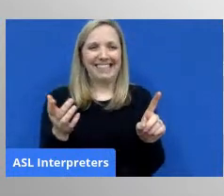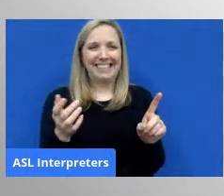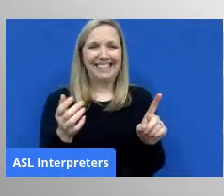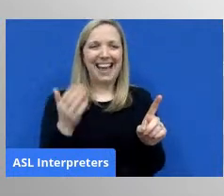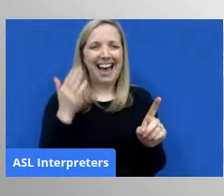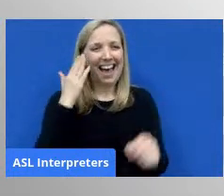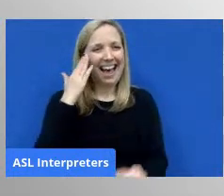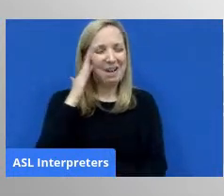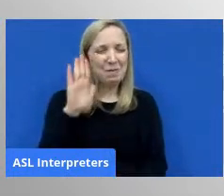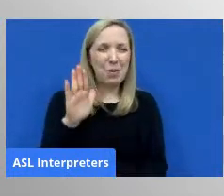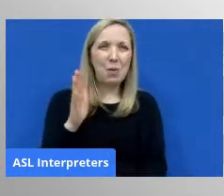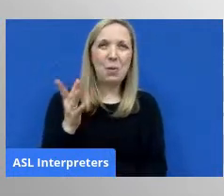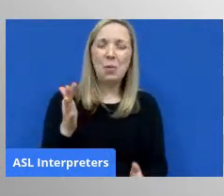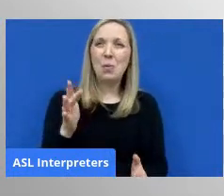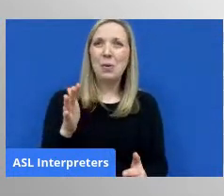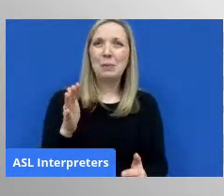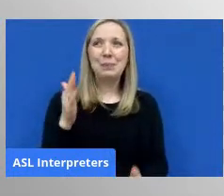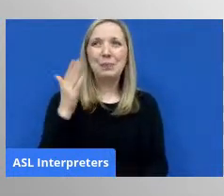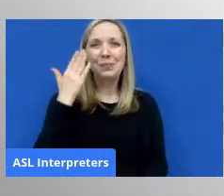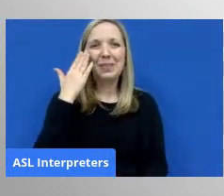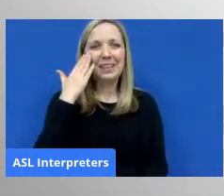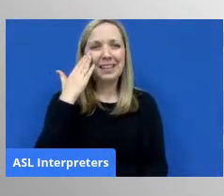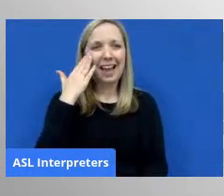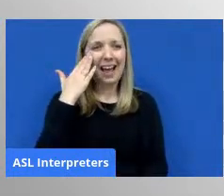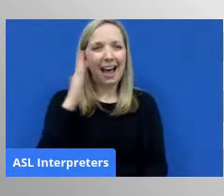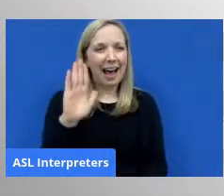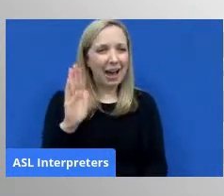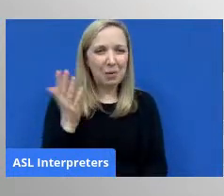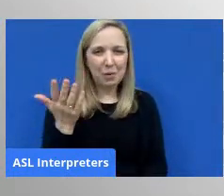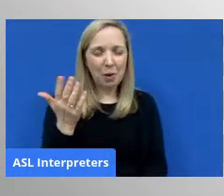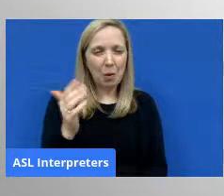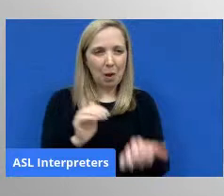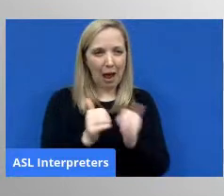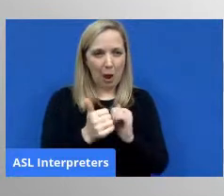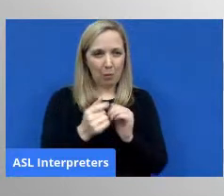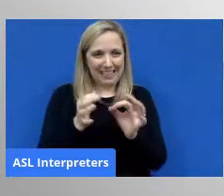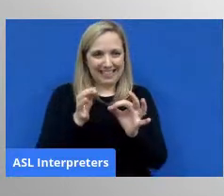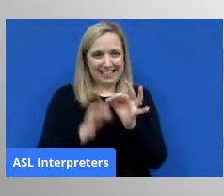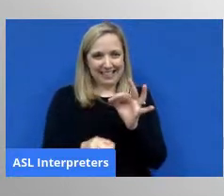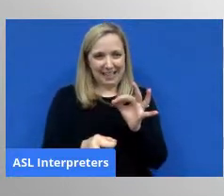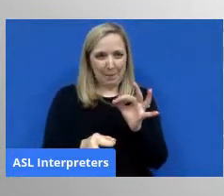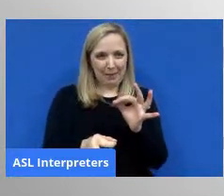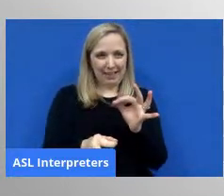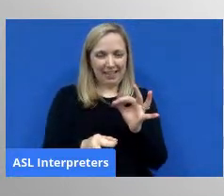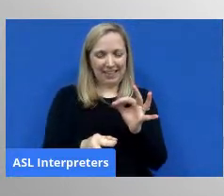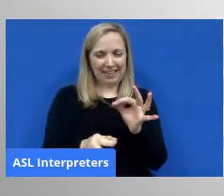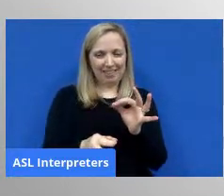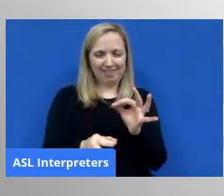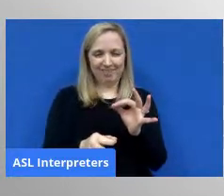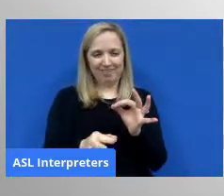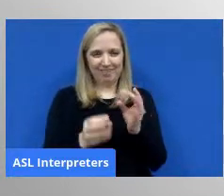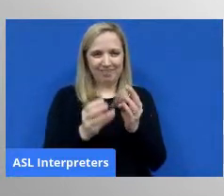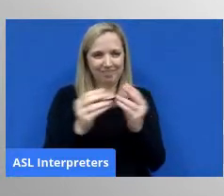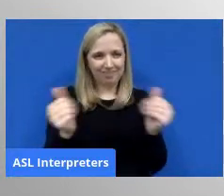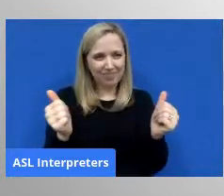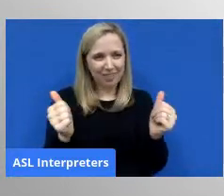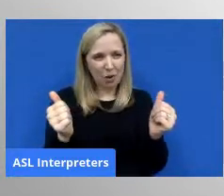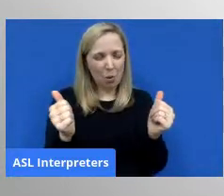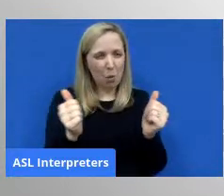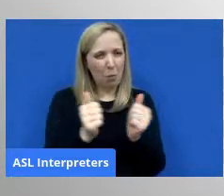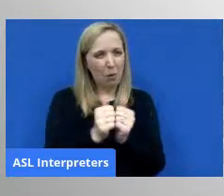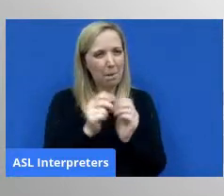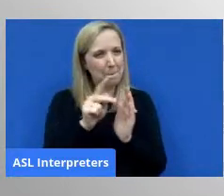sure how we're going to simply address that by policy.